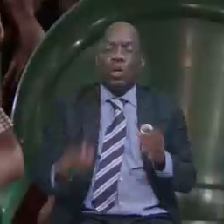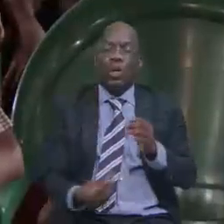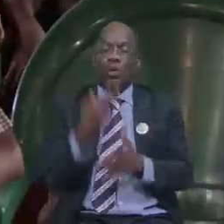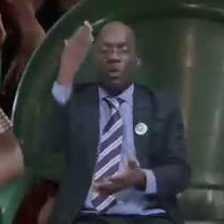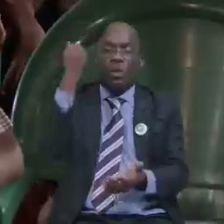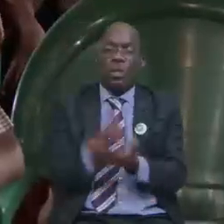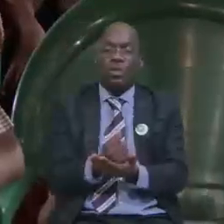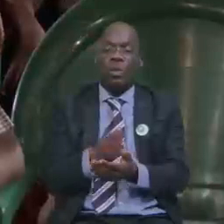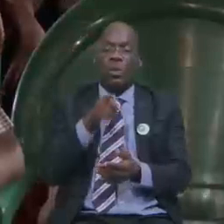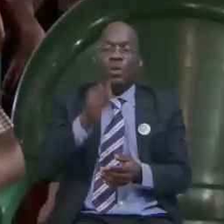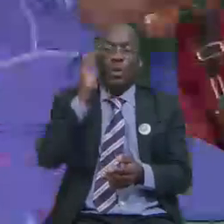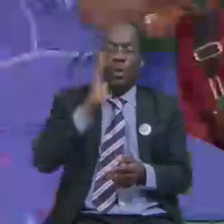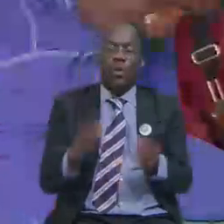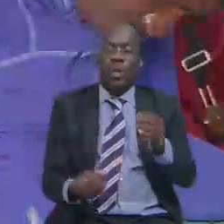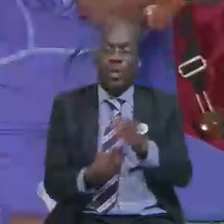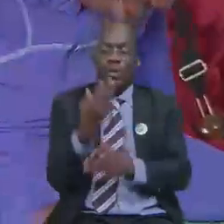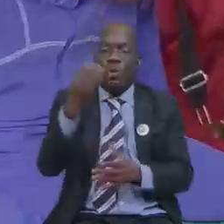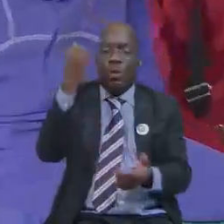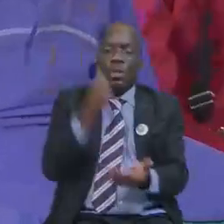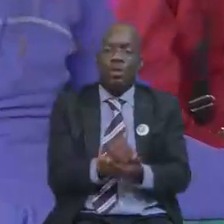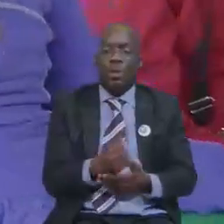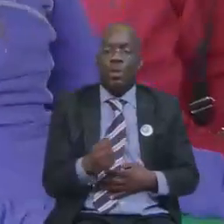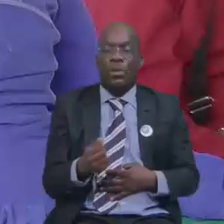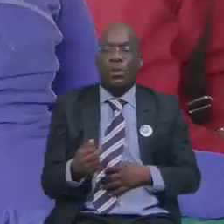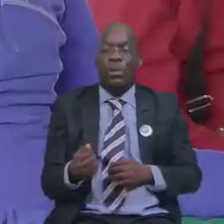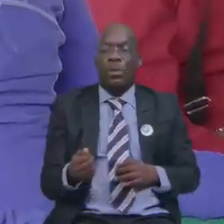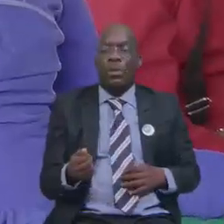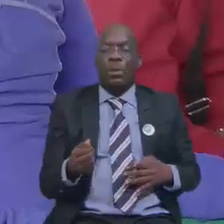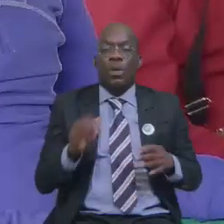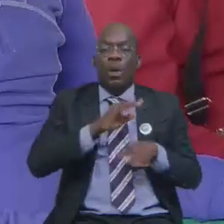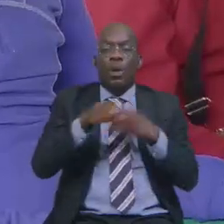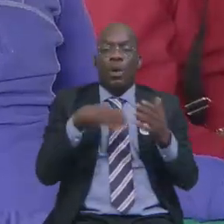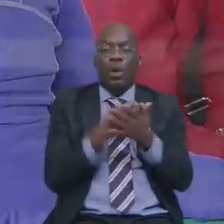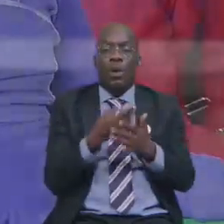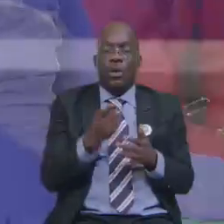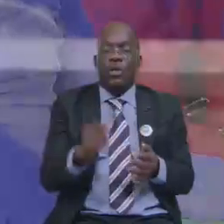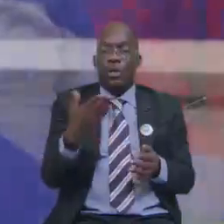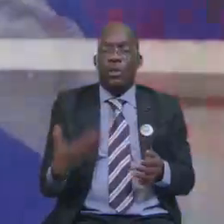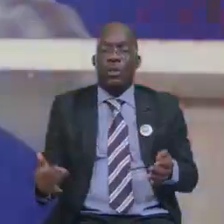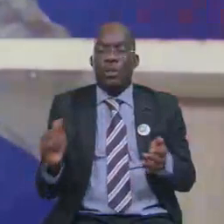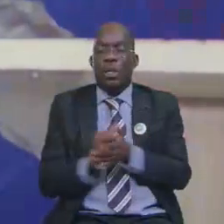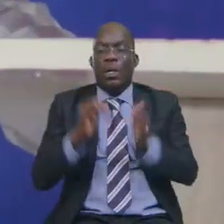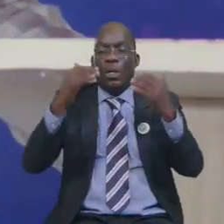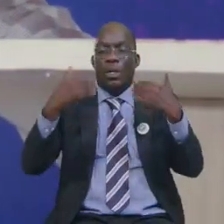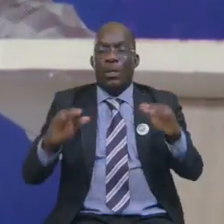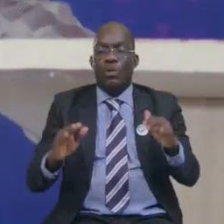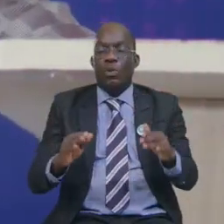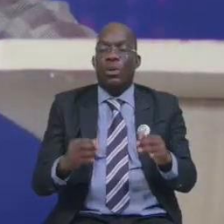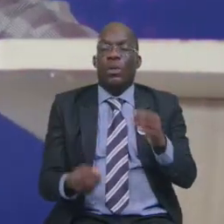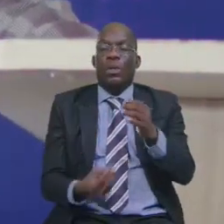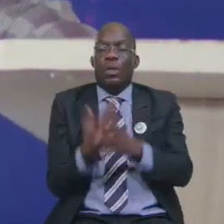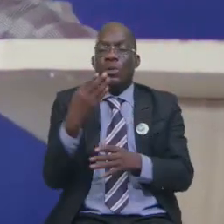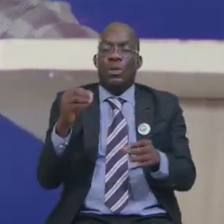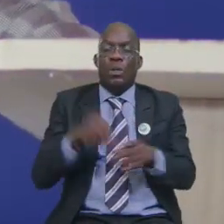I said you will grow. All the things that limit growth in our